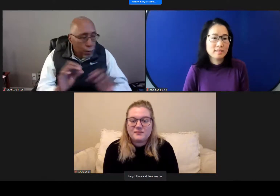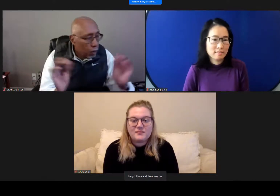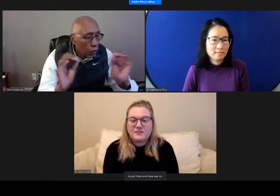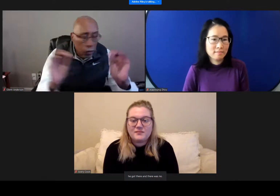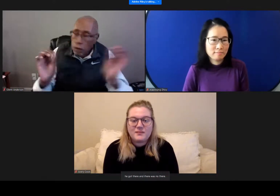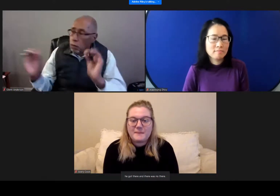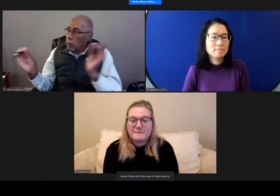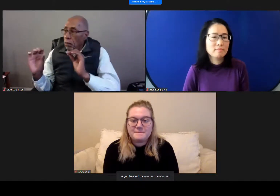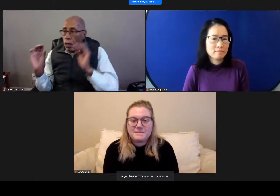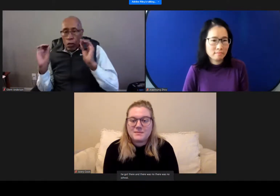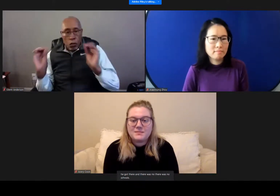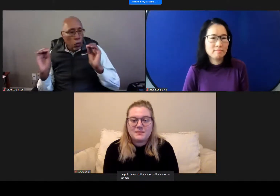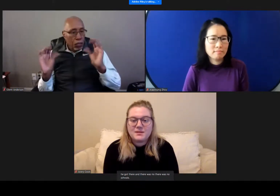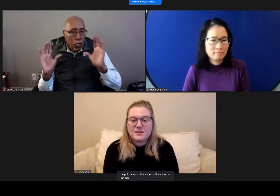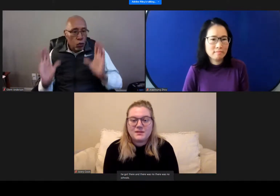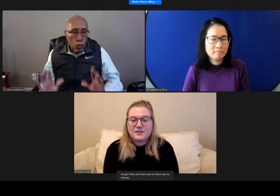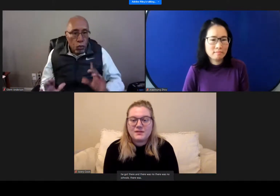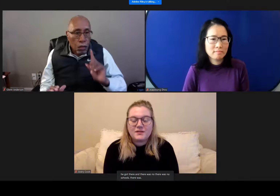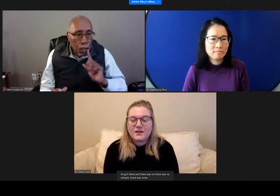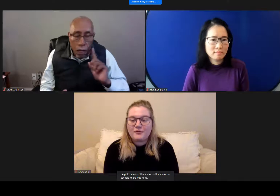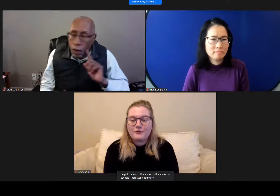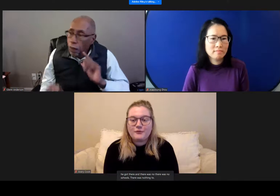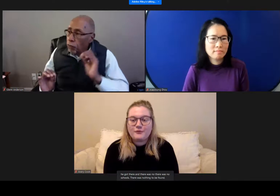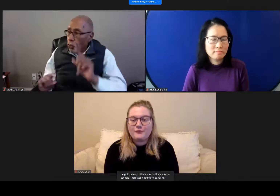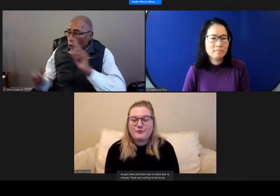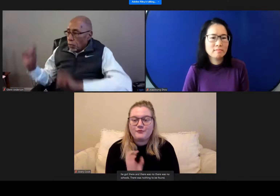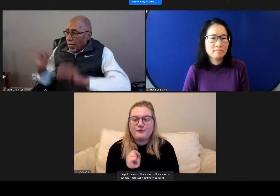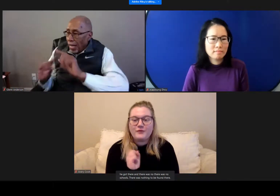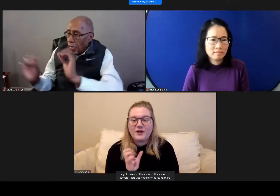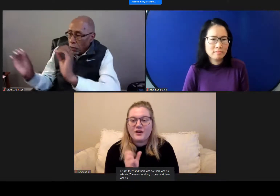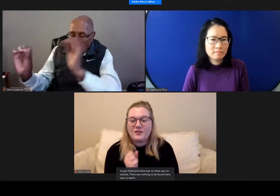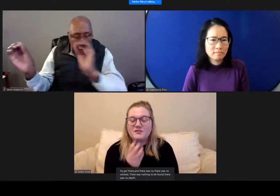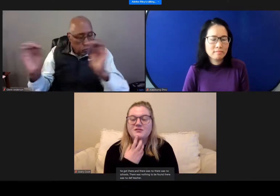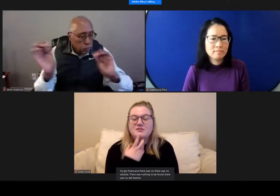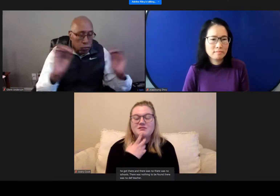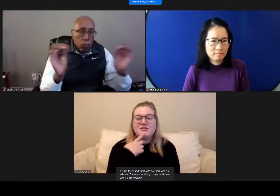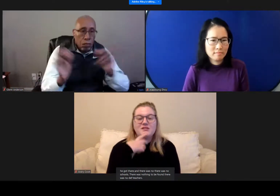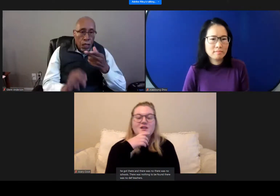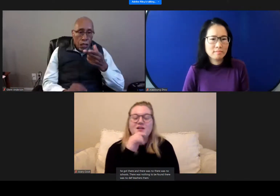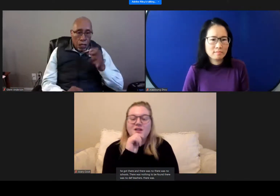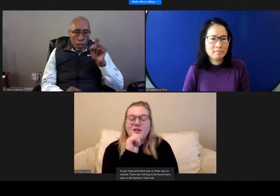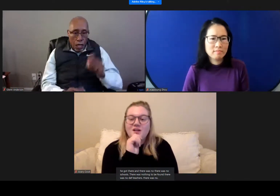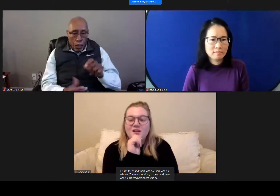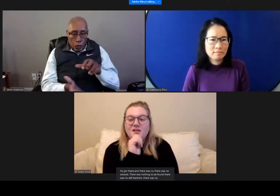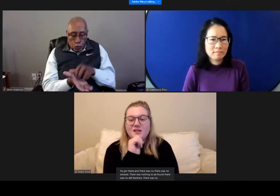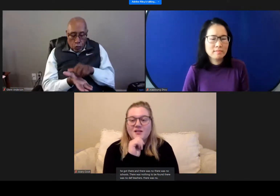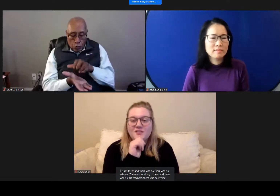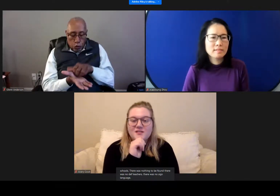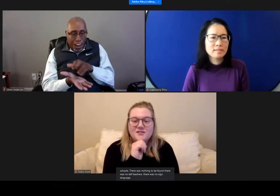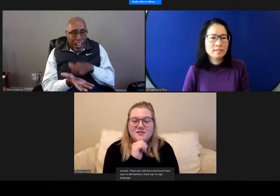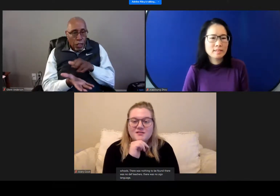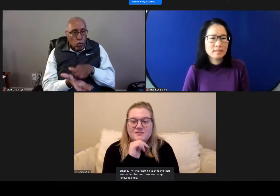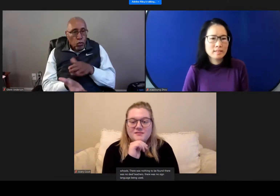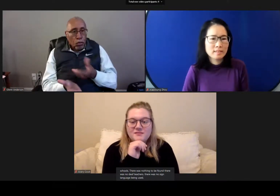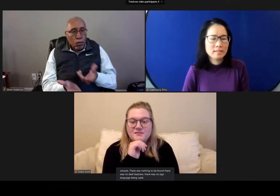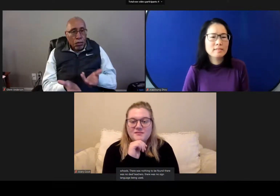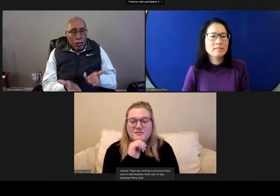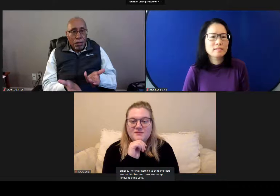no schools. There was nothing to be found. There was no deaf teachers. There was no sign language being